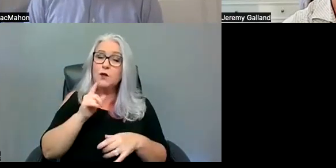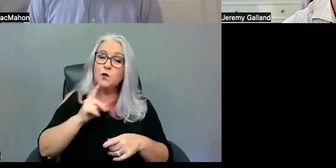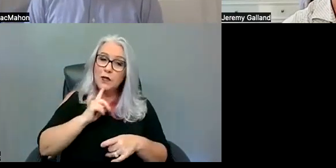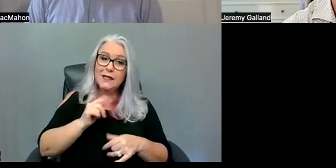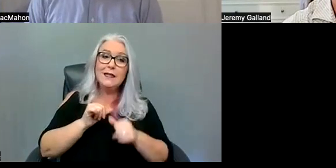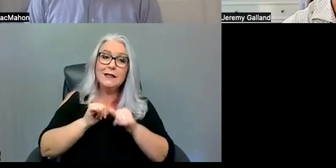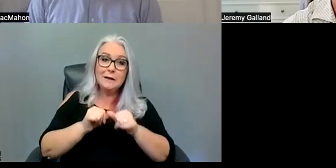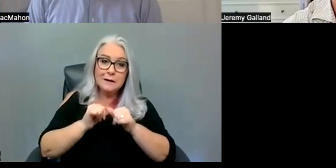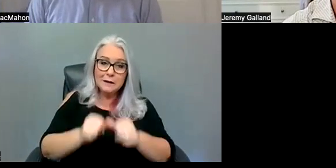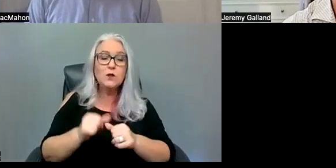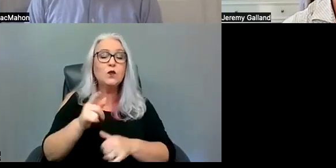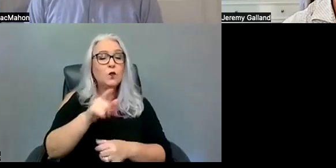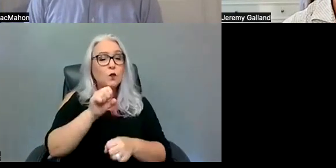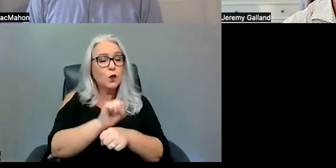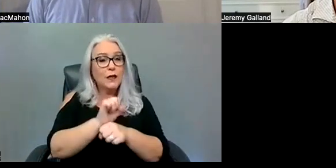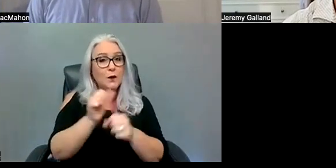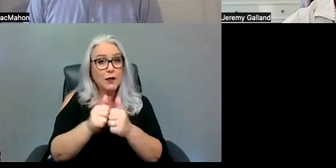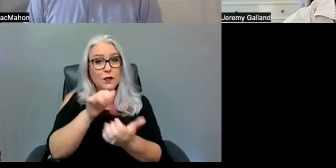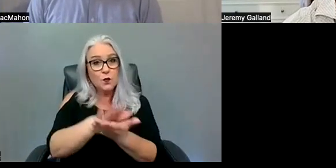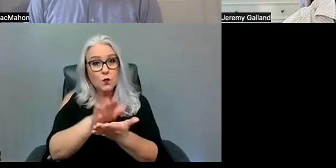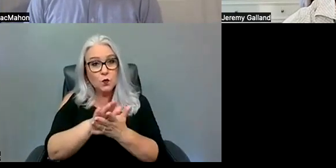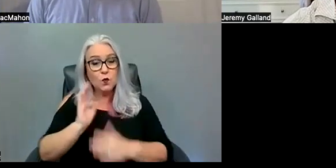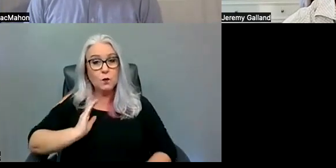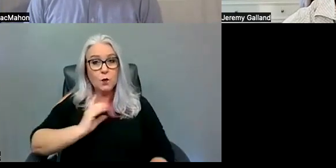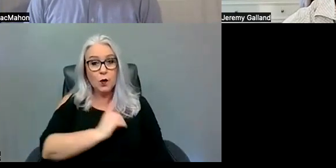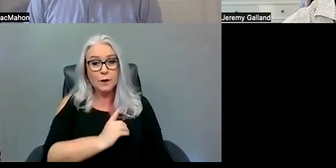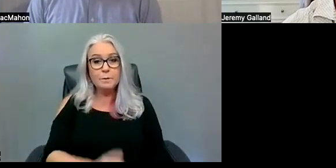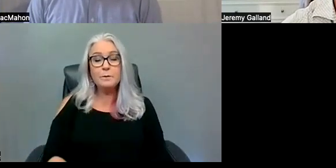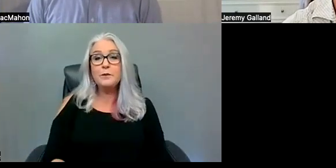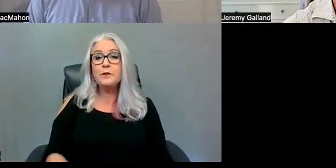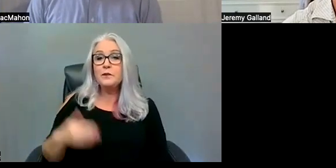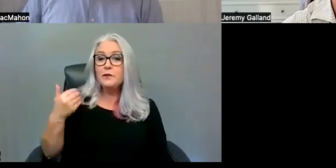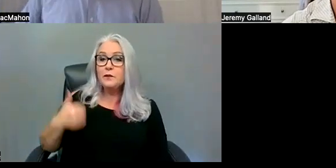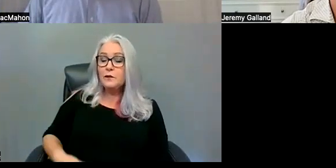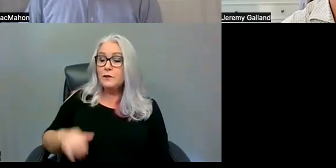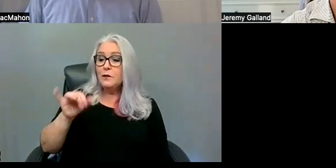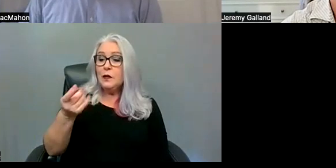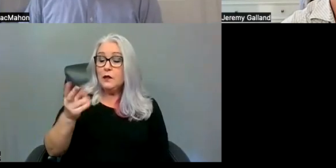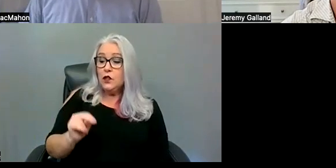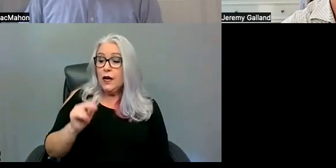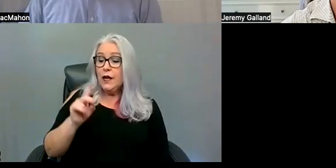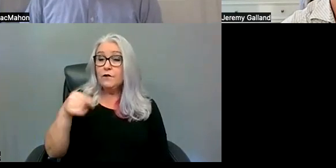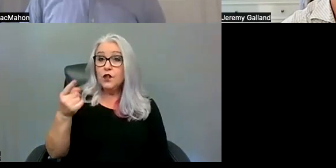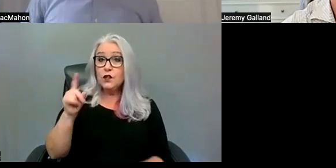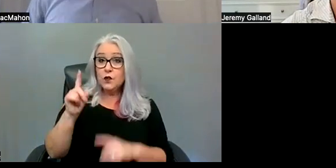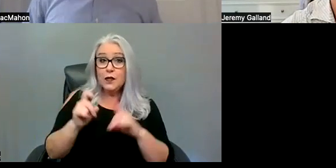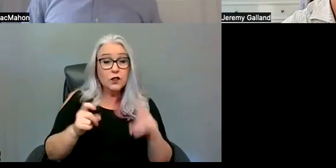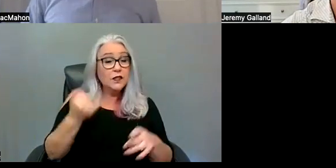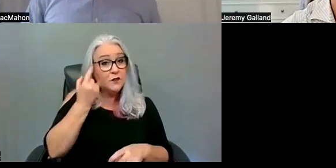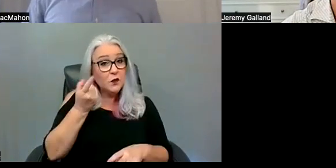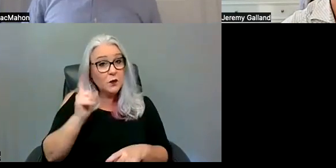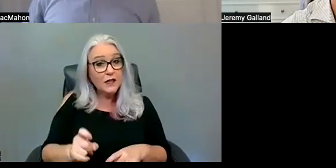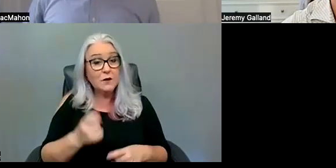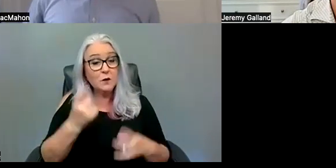you. Okay, so now we have our first question. If you ever need me to read the question again, just please ask